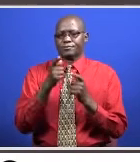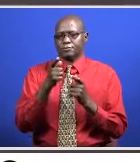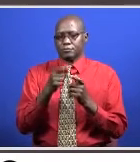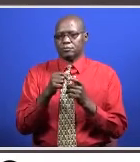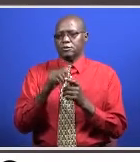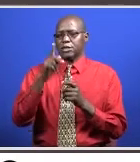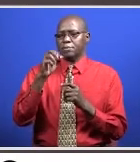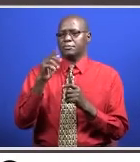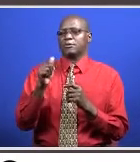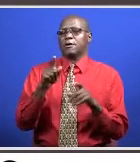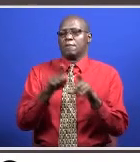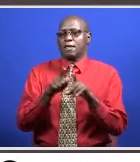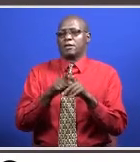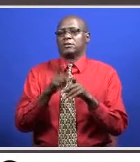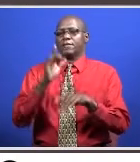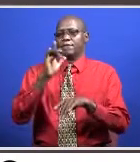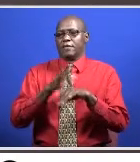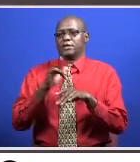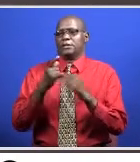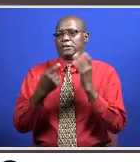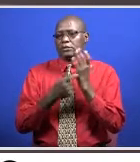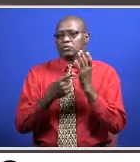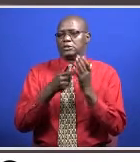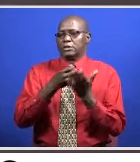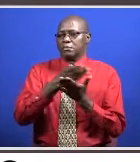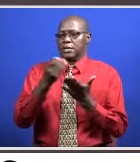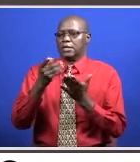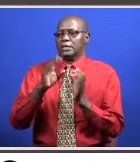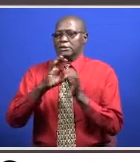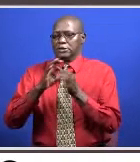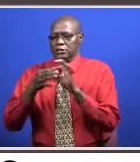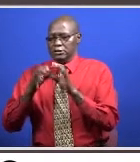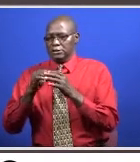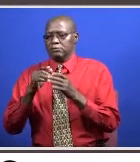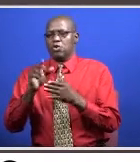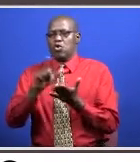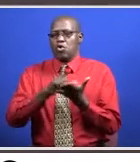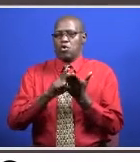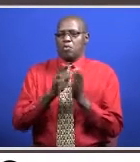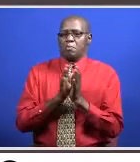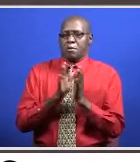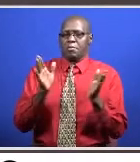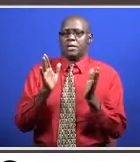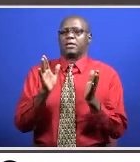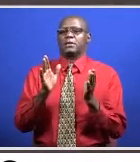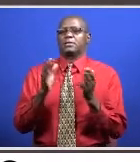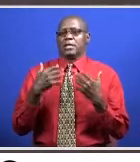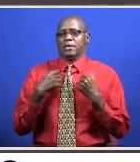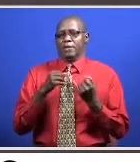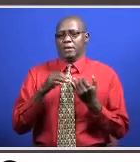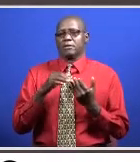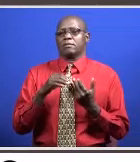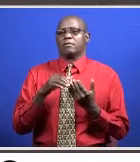an effective health products and technologies supply chain solutions provider in the local public healthcare space. Speaking when she received